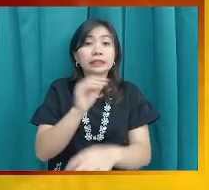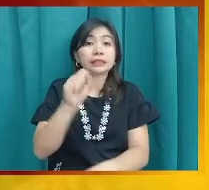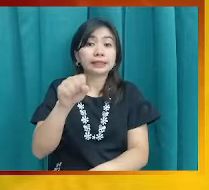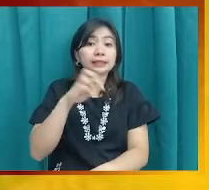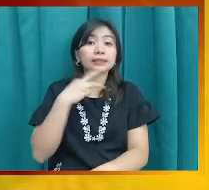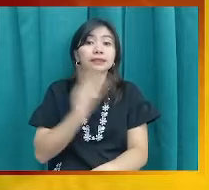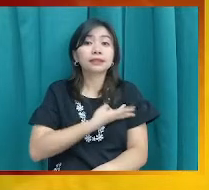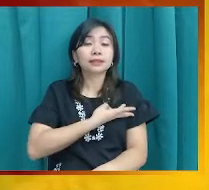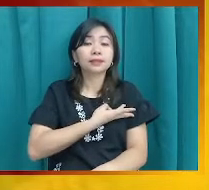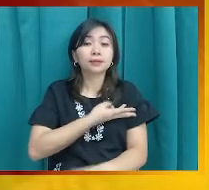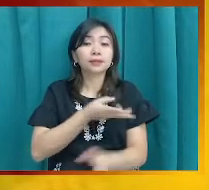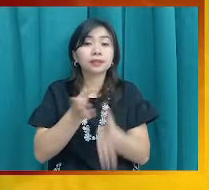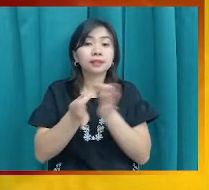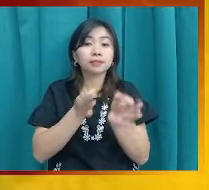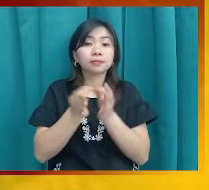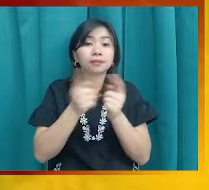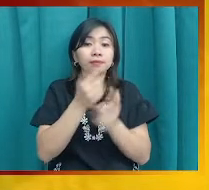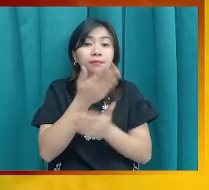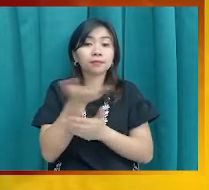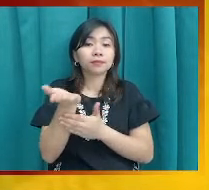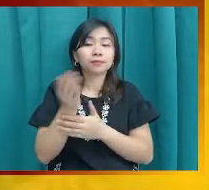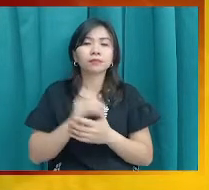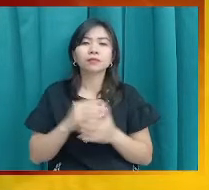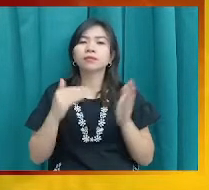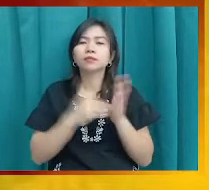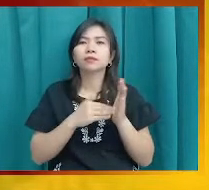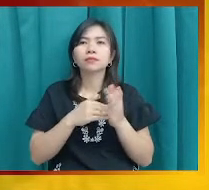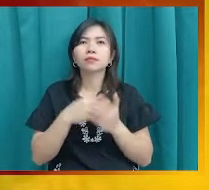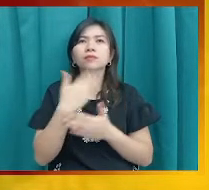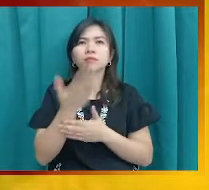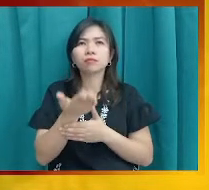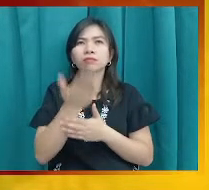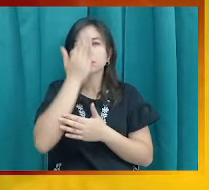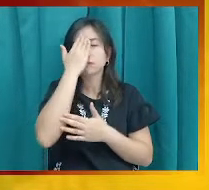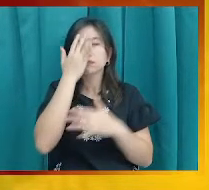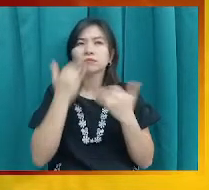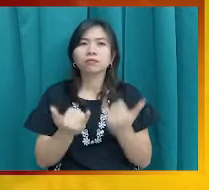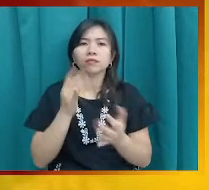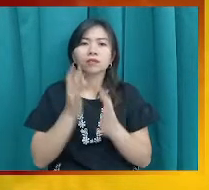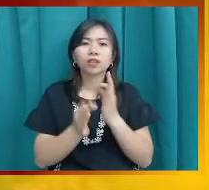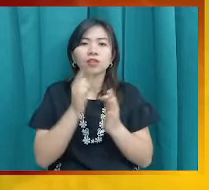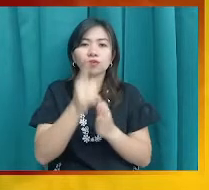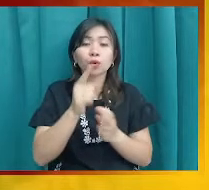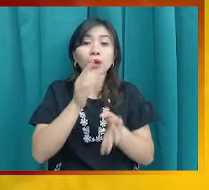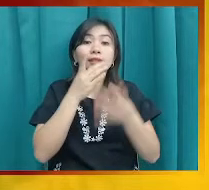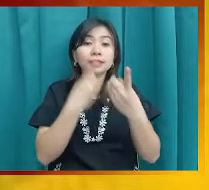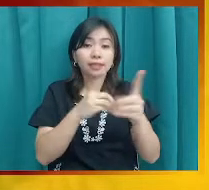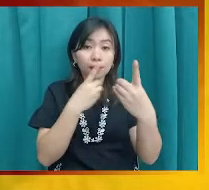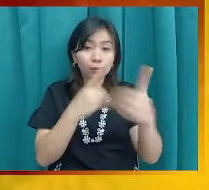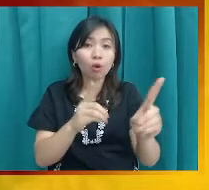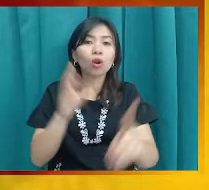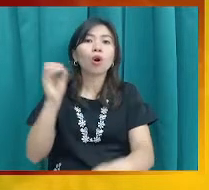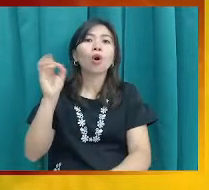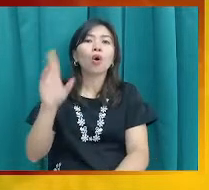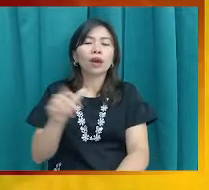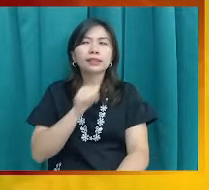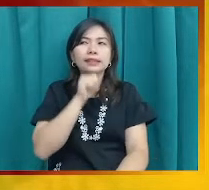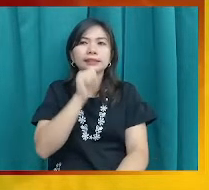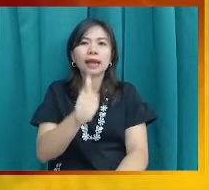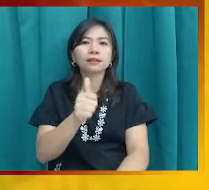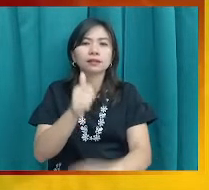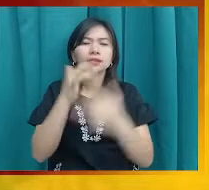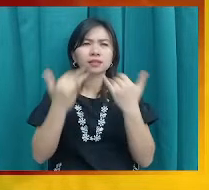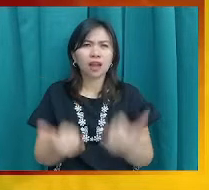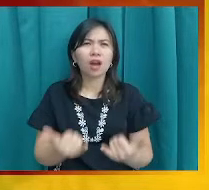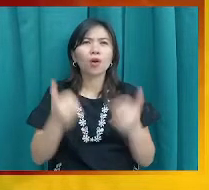kung sino ang mga tinawag na disciple. So therefore, you know now if you are a disciple or not. All right? And then now that you